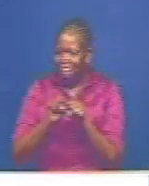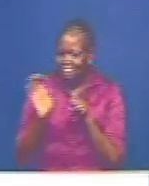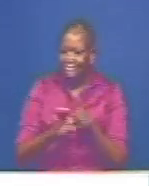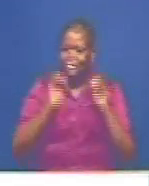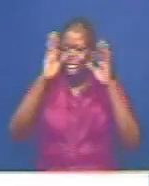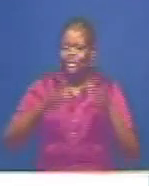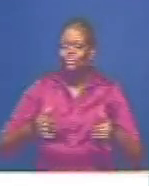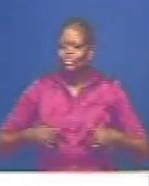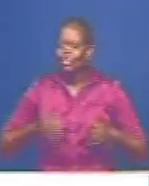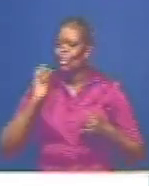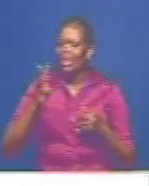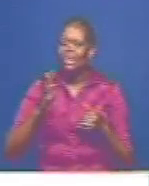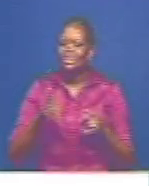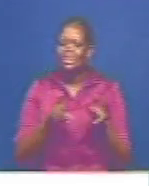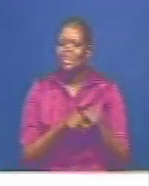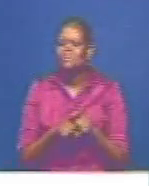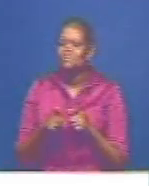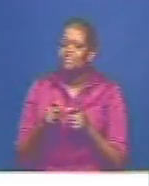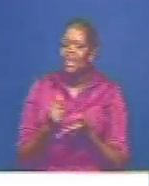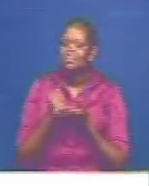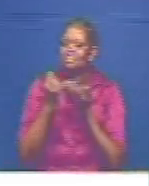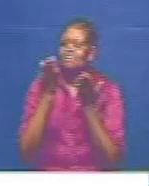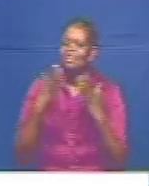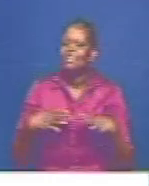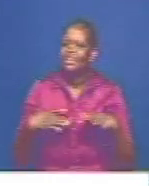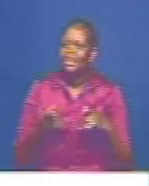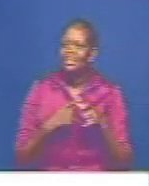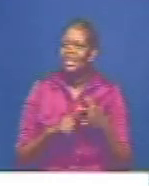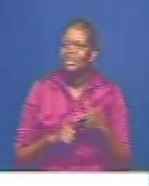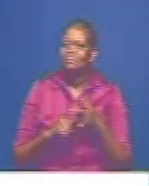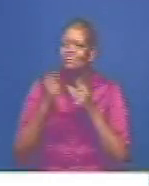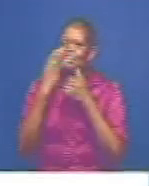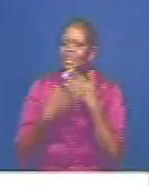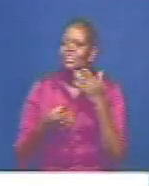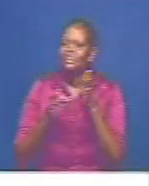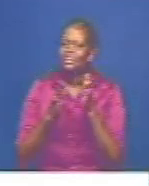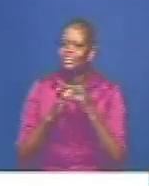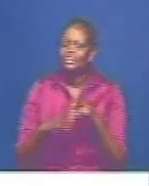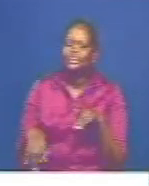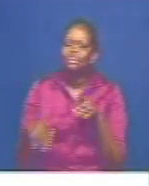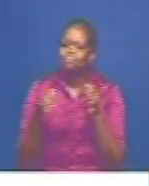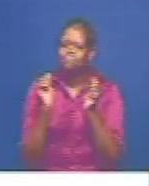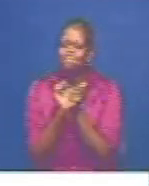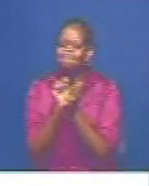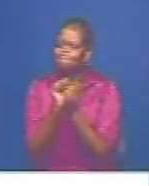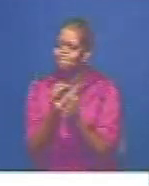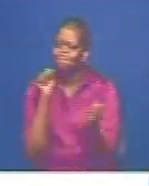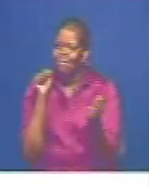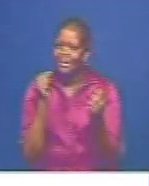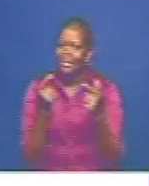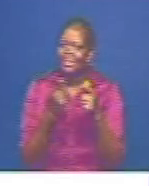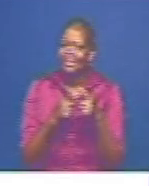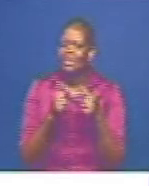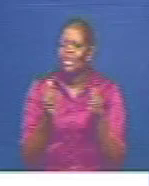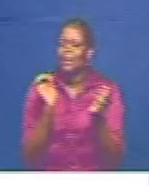youth, and I will mentorpreneurs, rekiz you, kutana the blood of Jesus, break loose the chains, Ombana, Paul, na Silas,